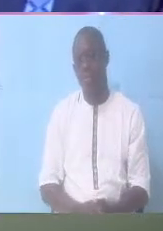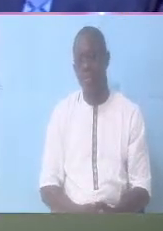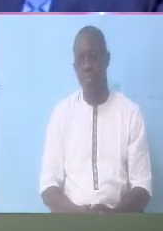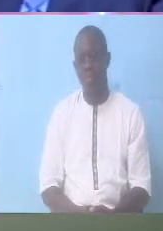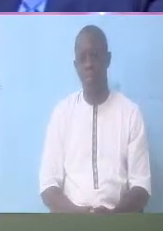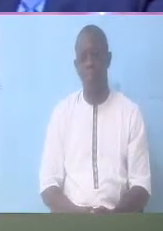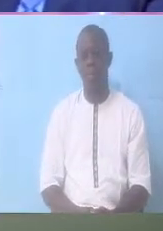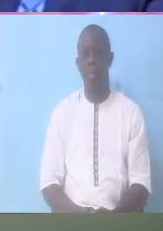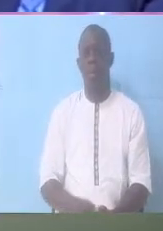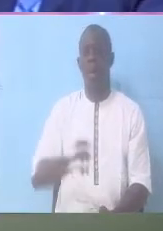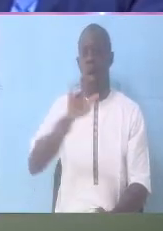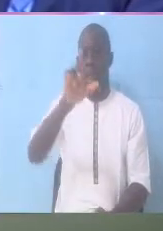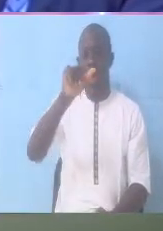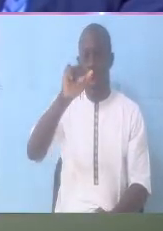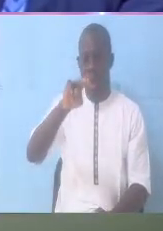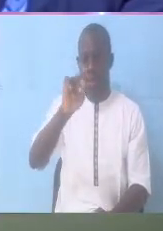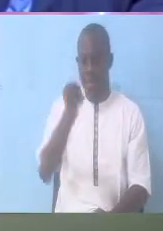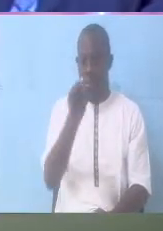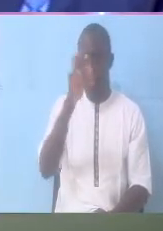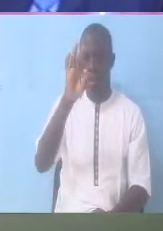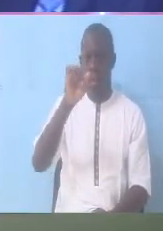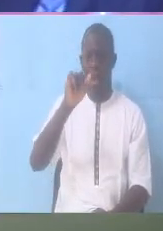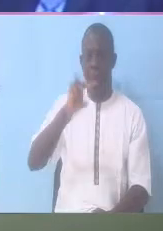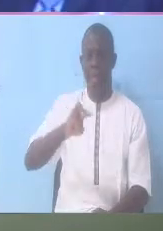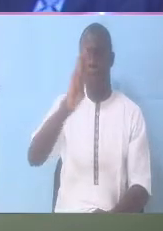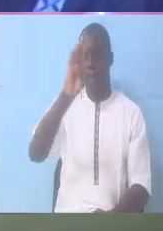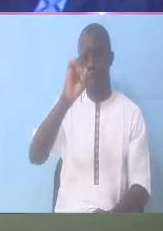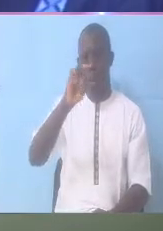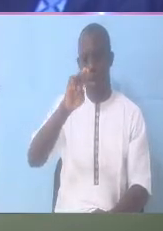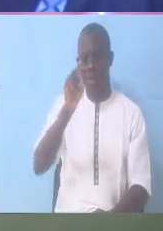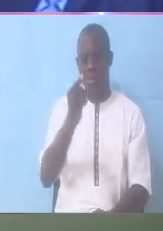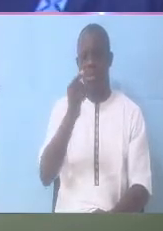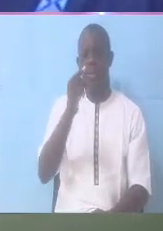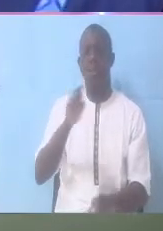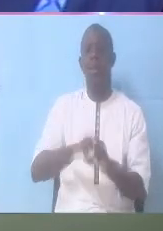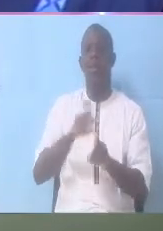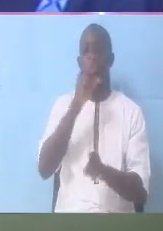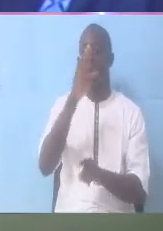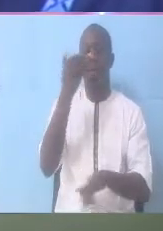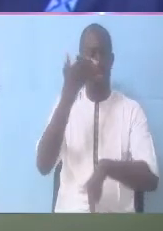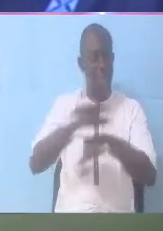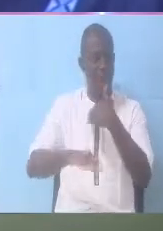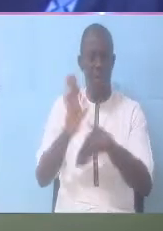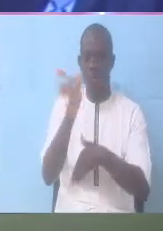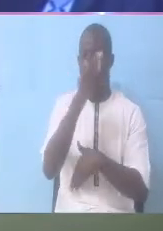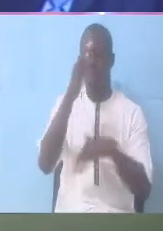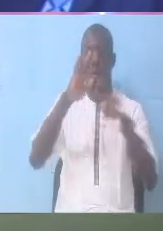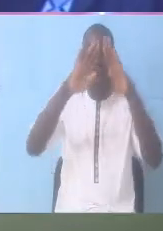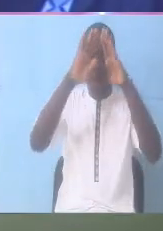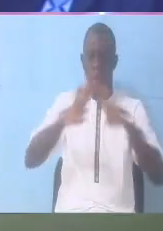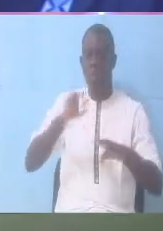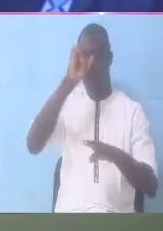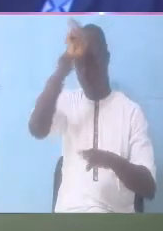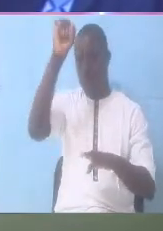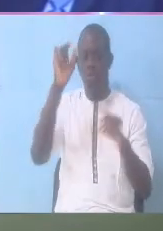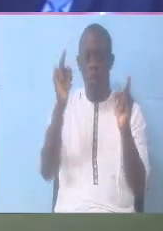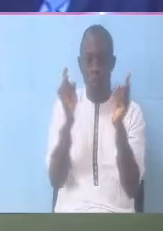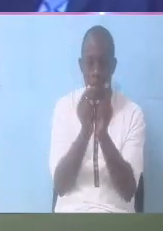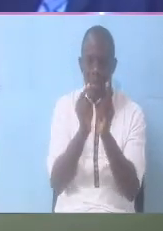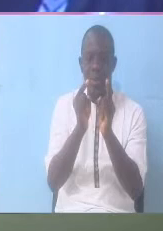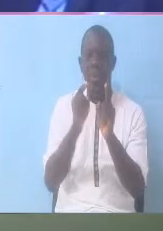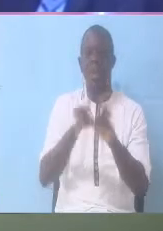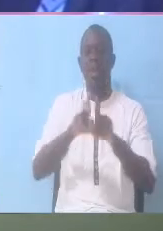Lang Tombong said he never went to State House to meet Jammeh with these people. Yes,